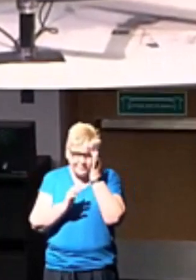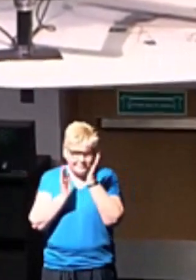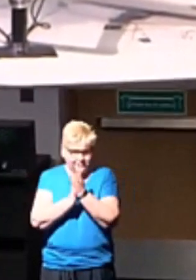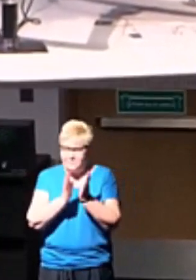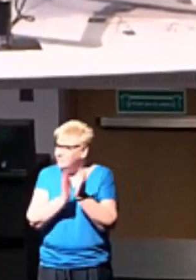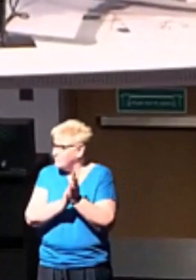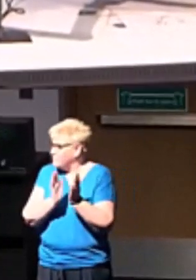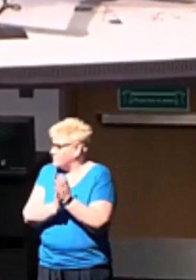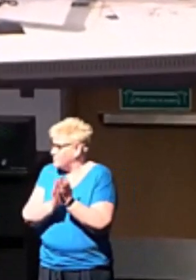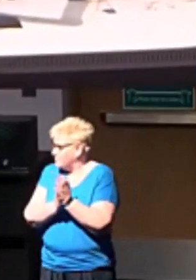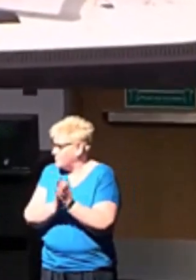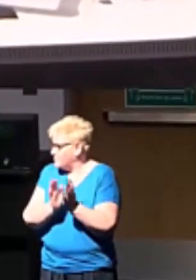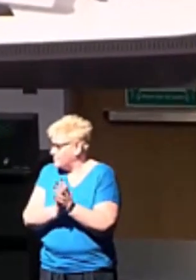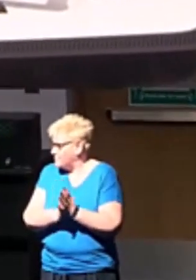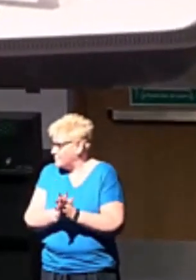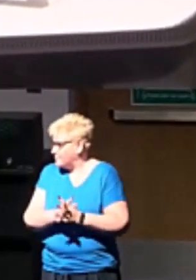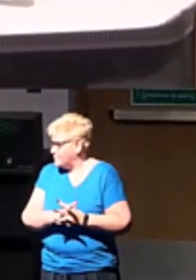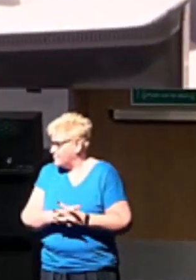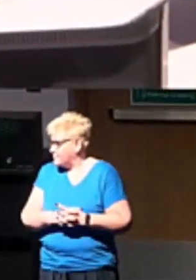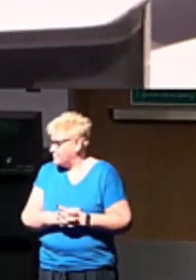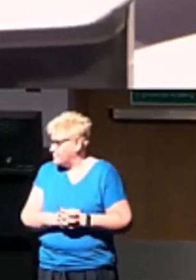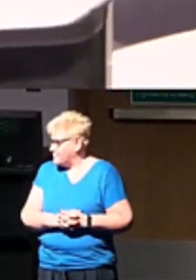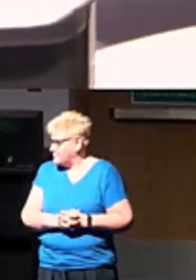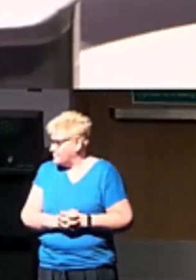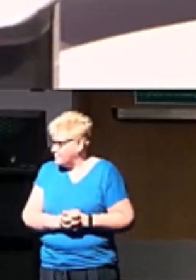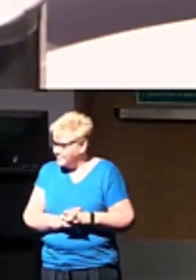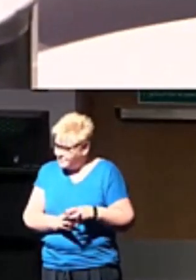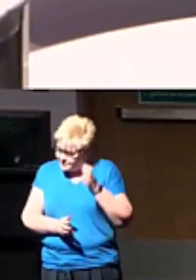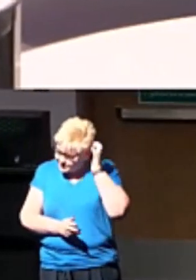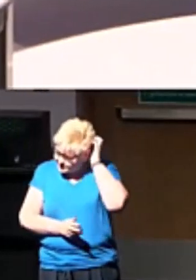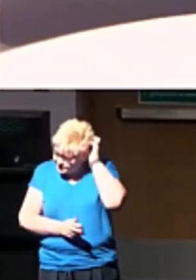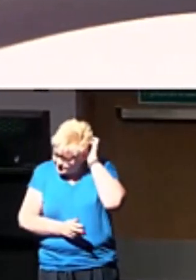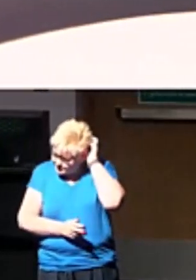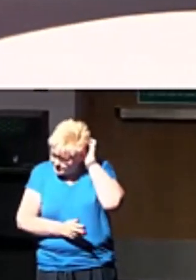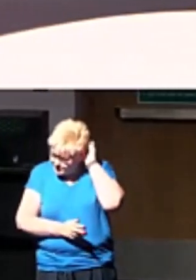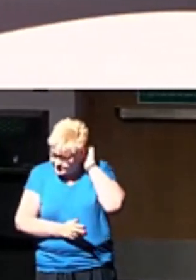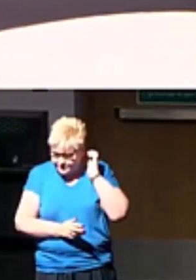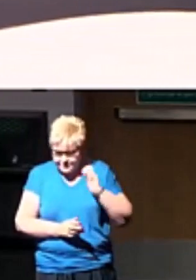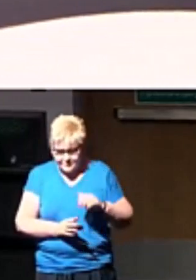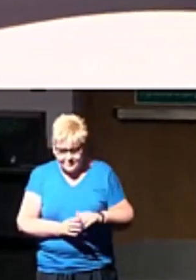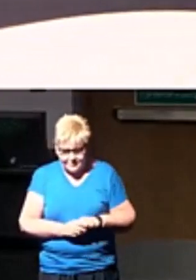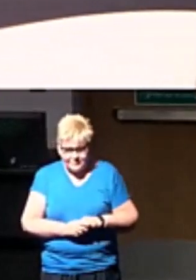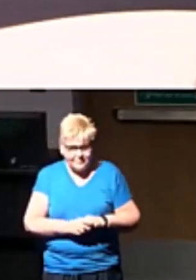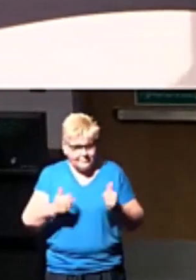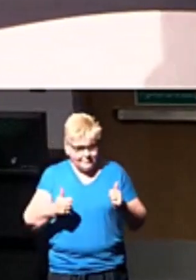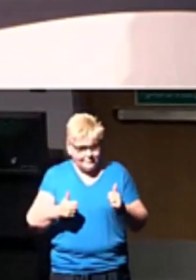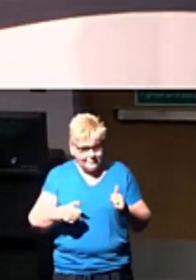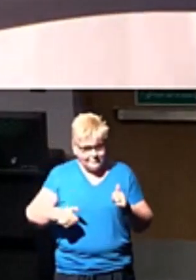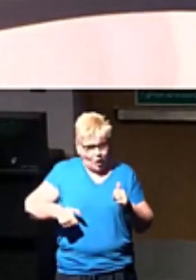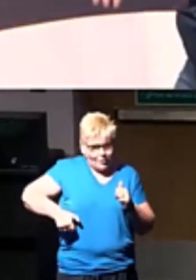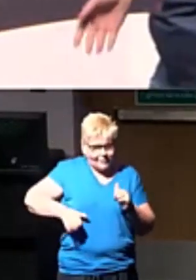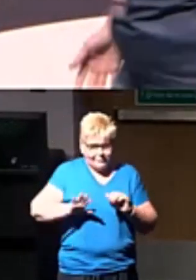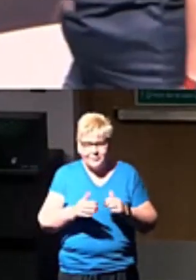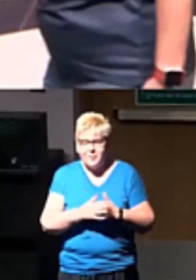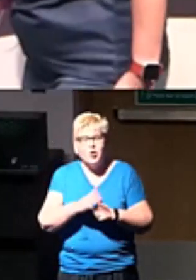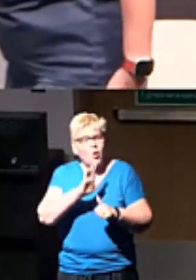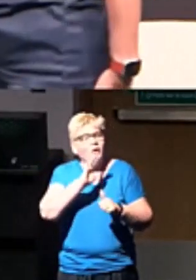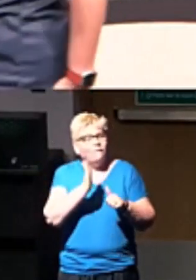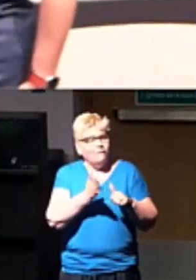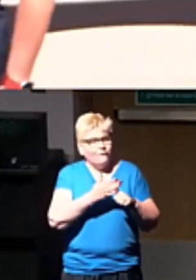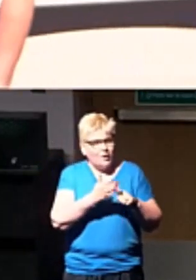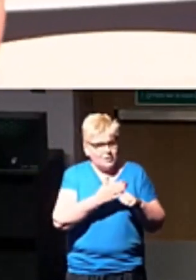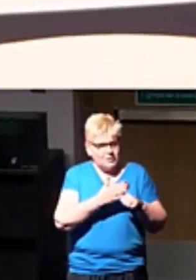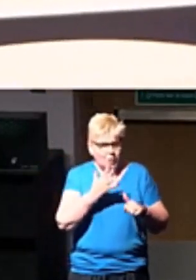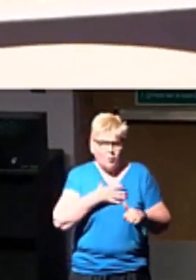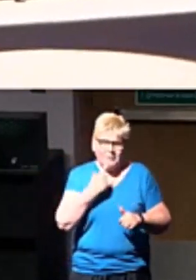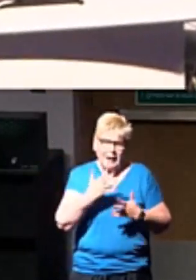All right. Awesome. I don't think it's on. I couldn't hear yours either, so I'm not too worried. Anyways, what I'd like to say first and foremost is